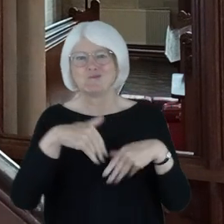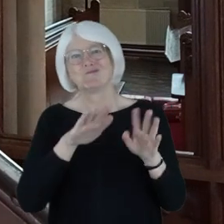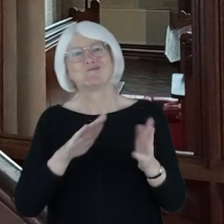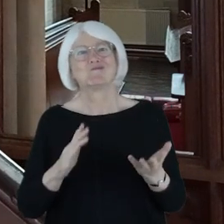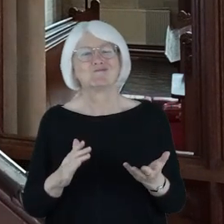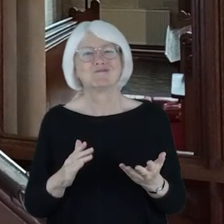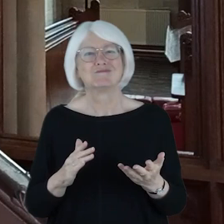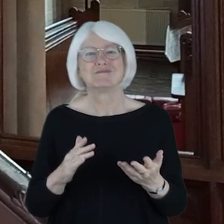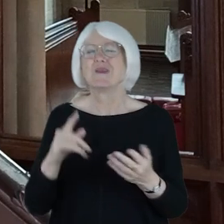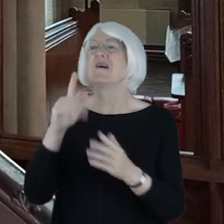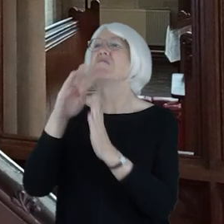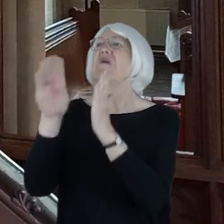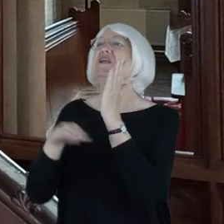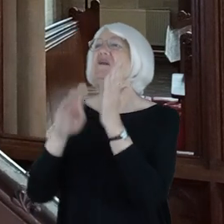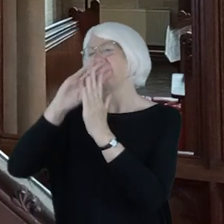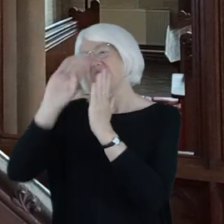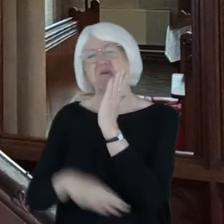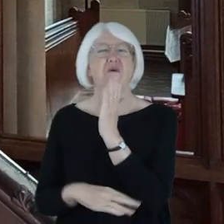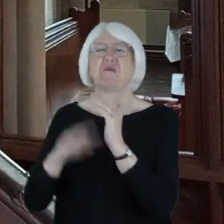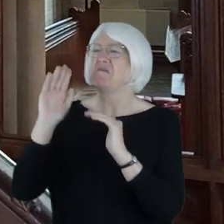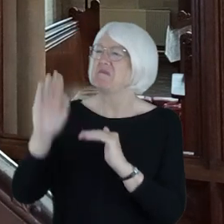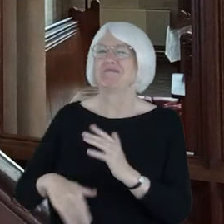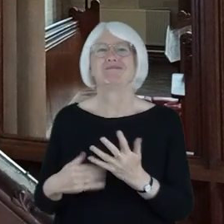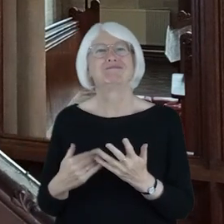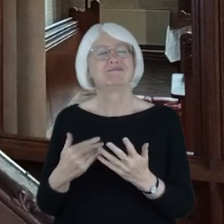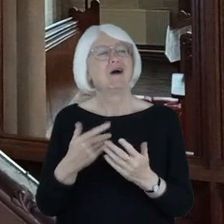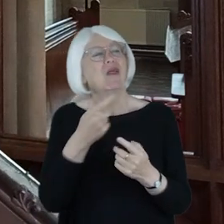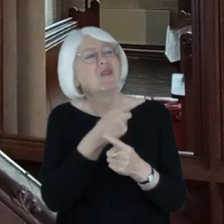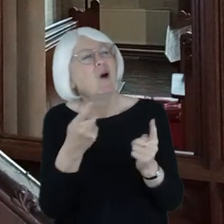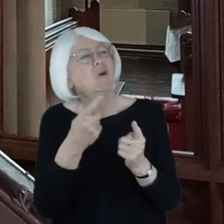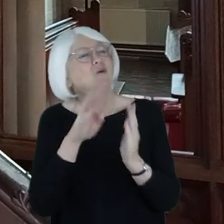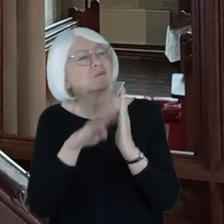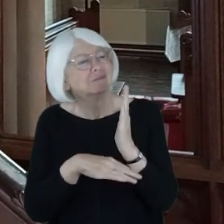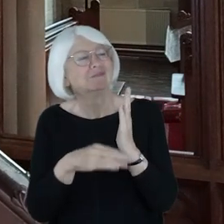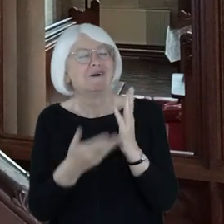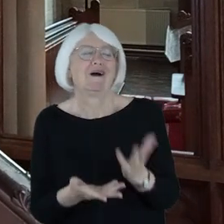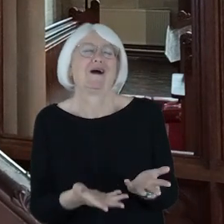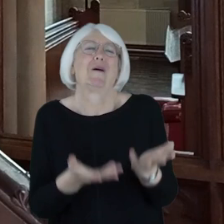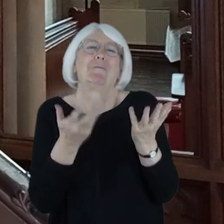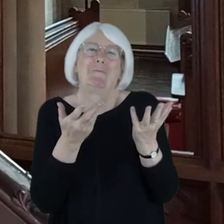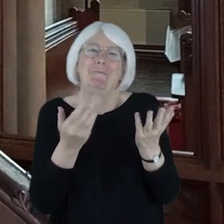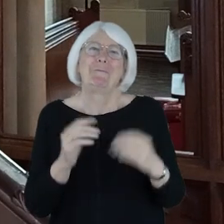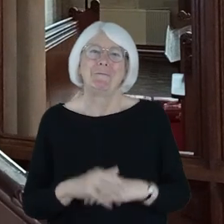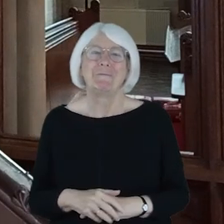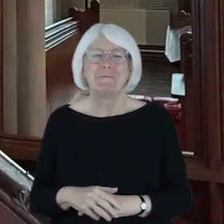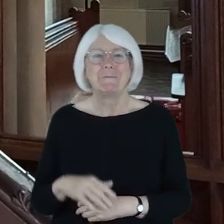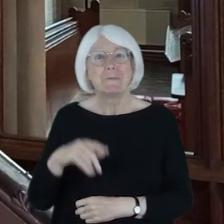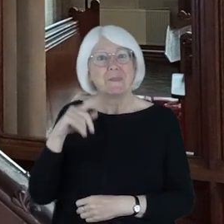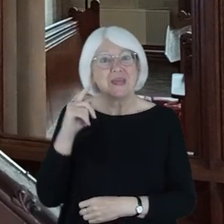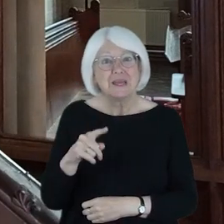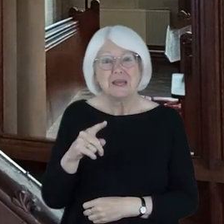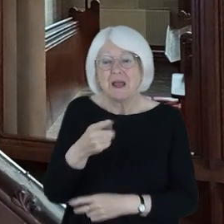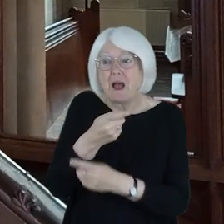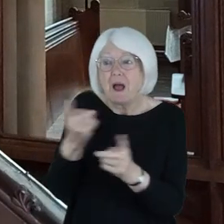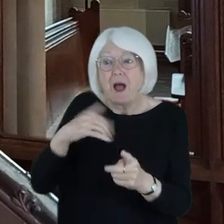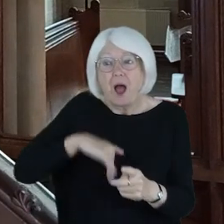their conceit, casting down the mighty from their thrones and lifting up the lowly. He has filled